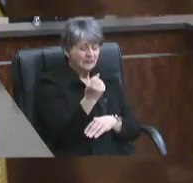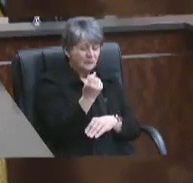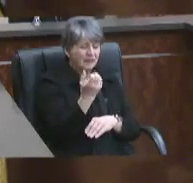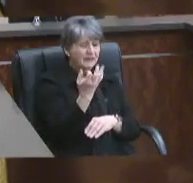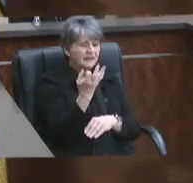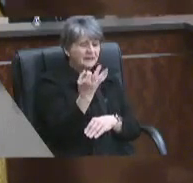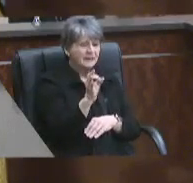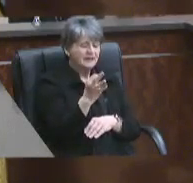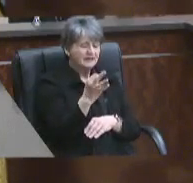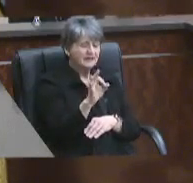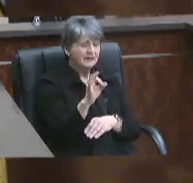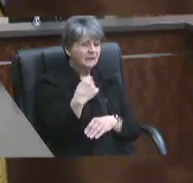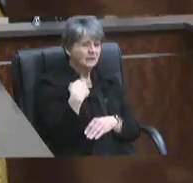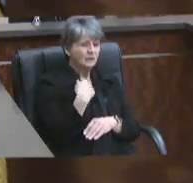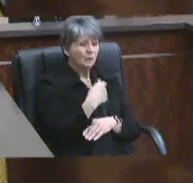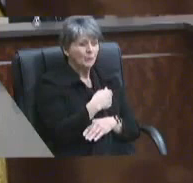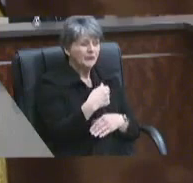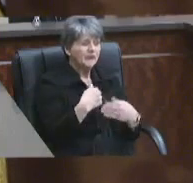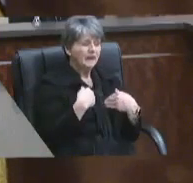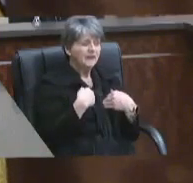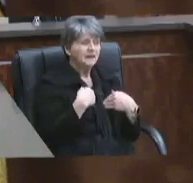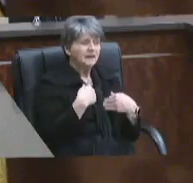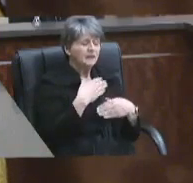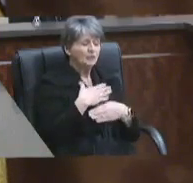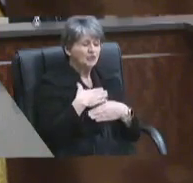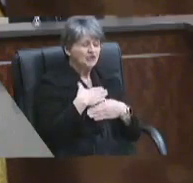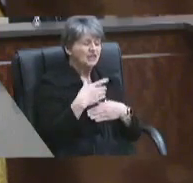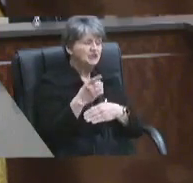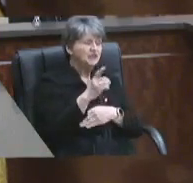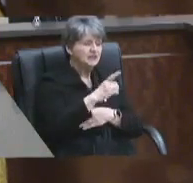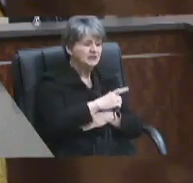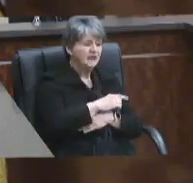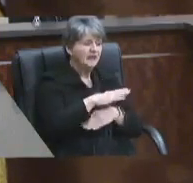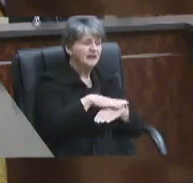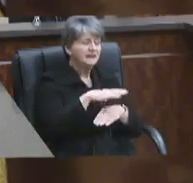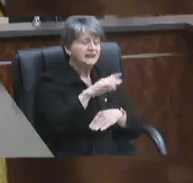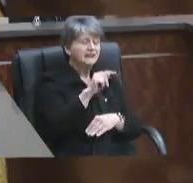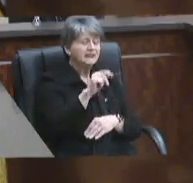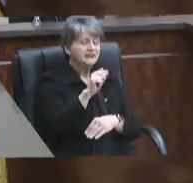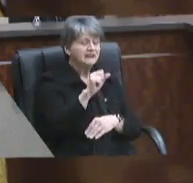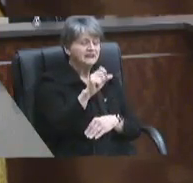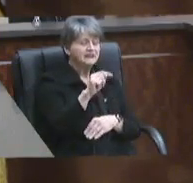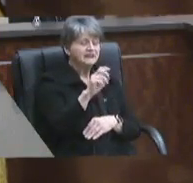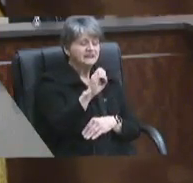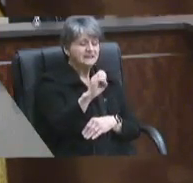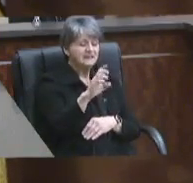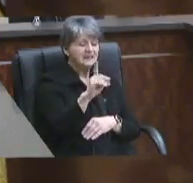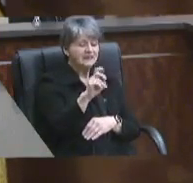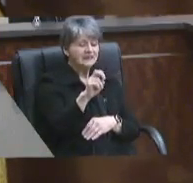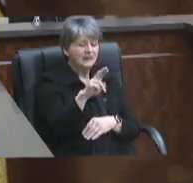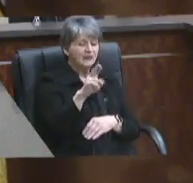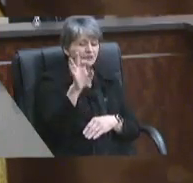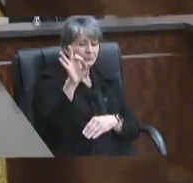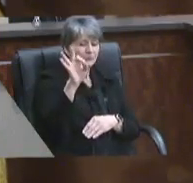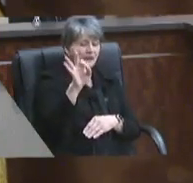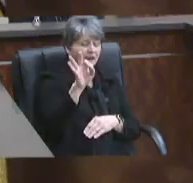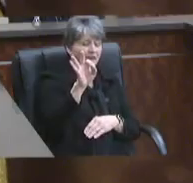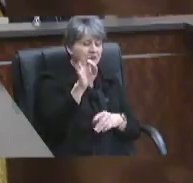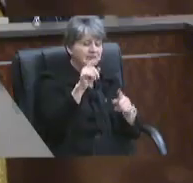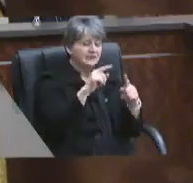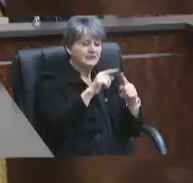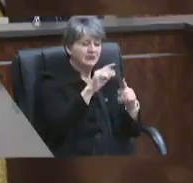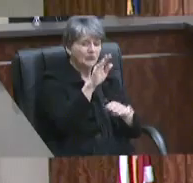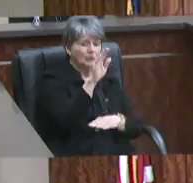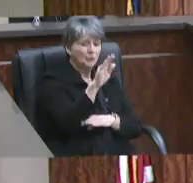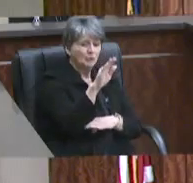19th, we had the Appreciation Day at the Tasty Diner. from 9 a.m. to noon, and the